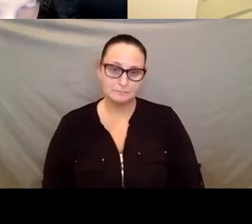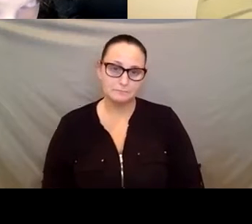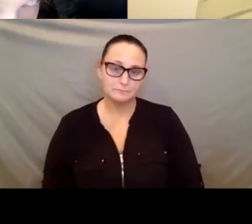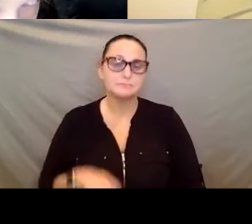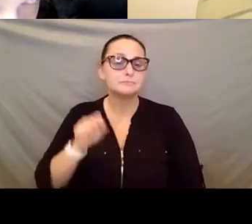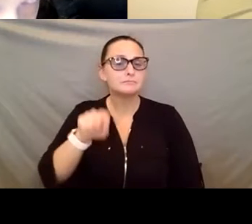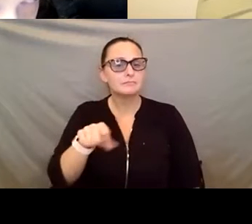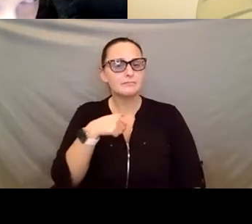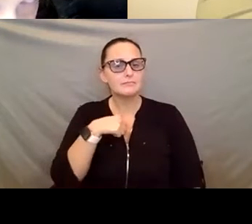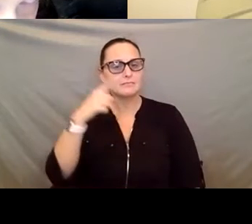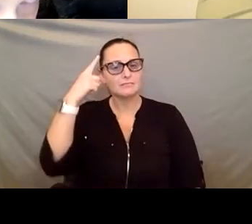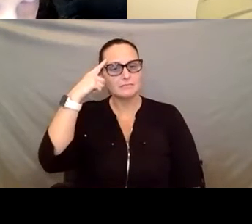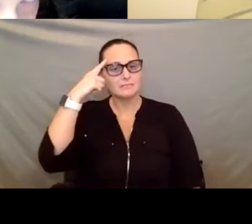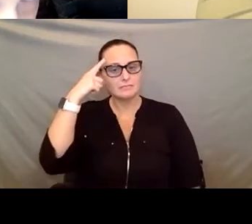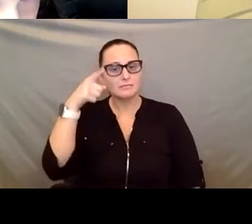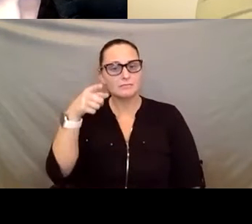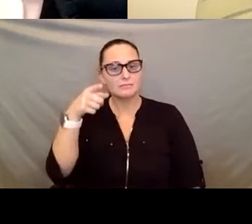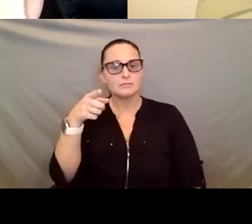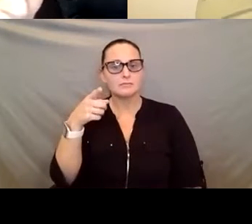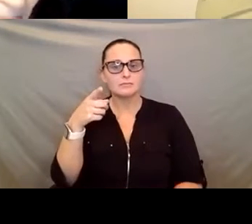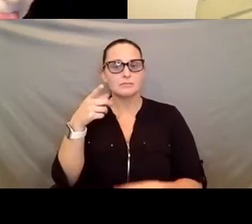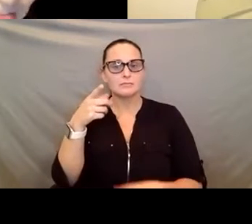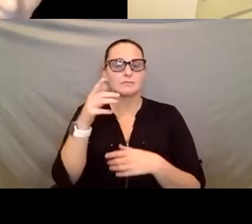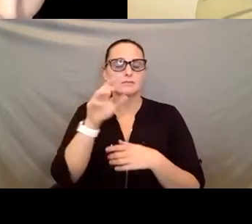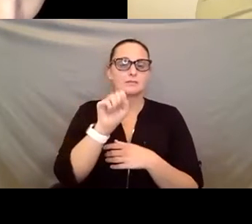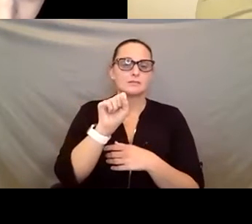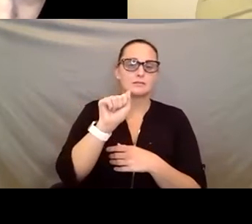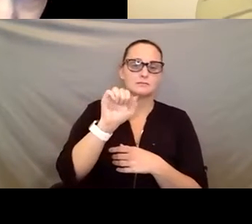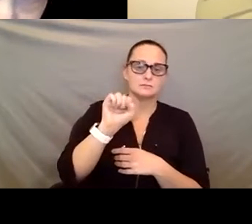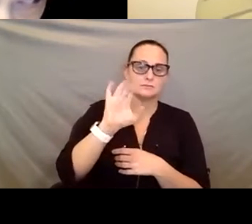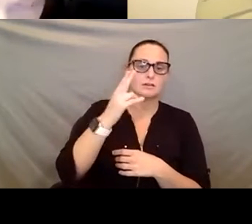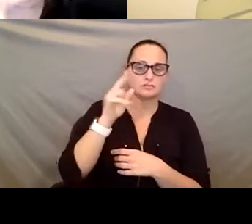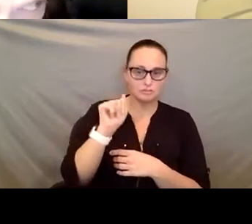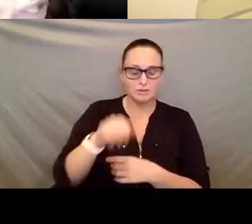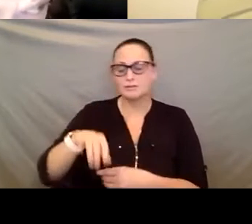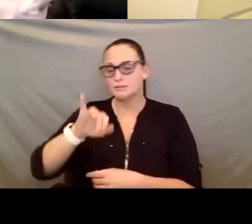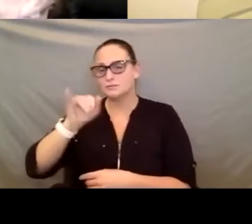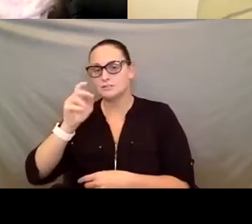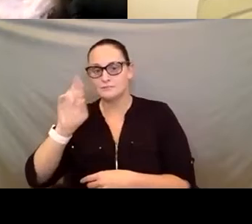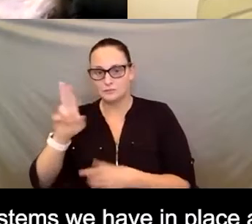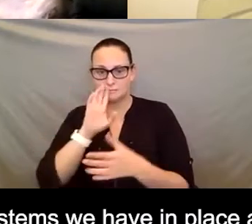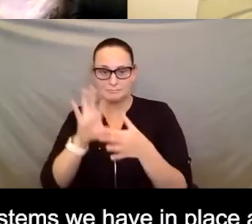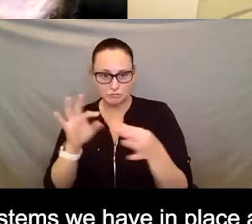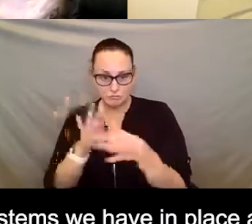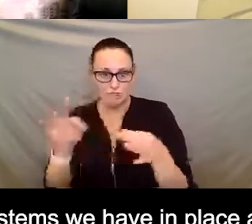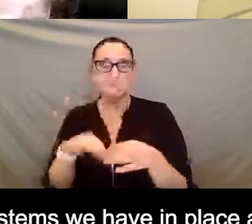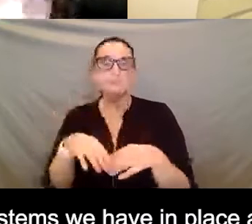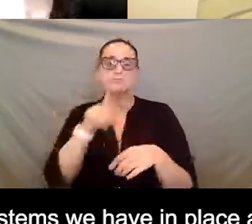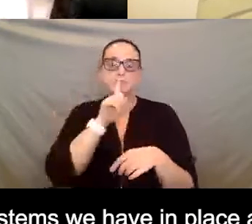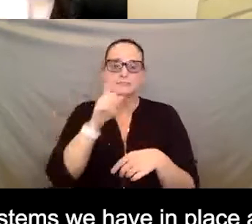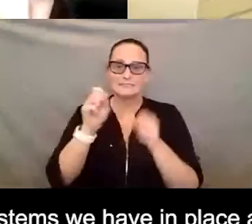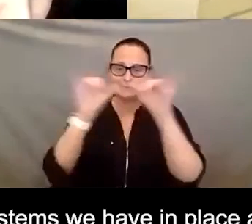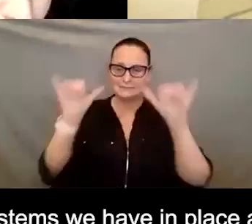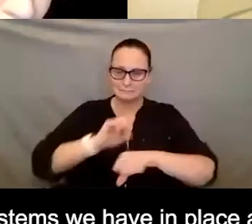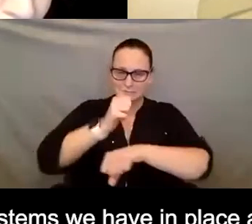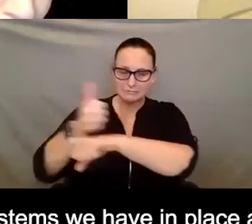Yeah, I think there's sort of two things, both what Sasha and Jennifer have mentioned about actually looking at the systems we have in place